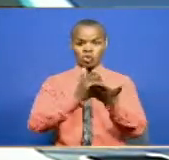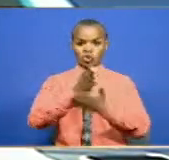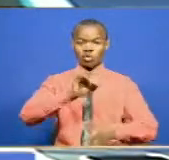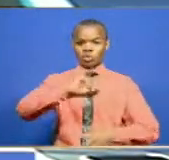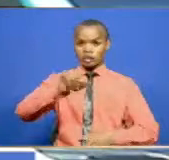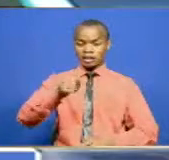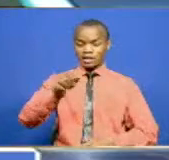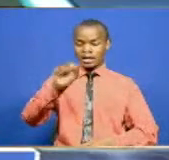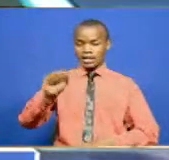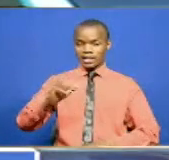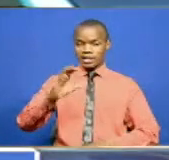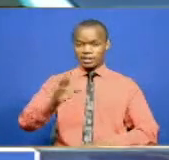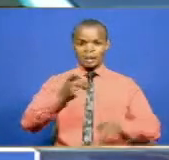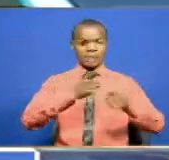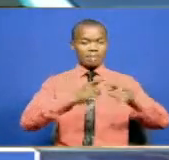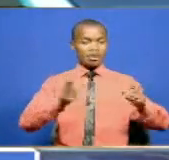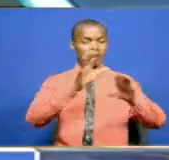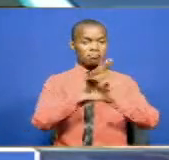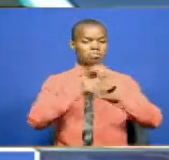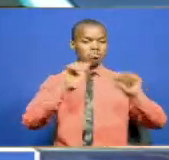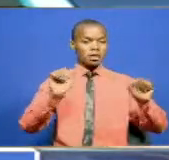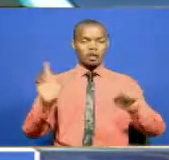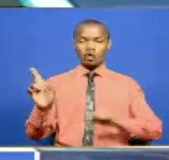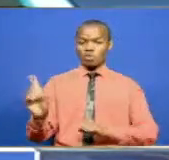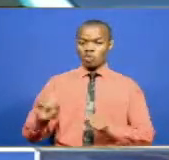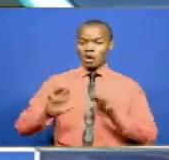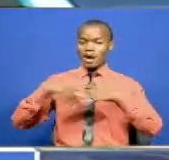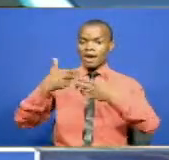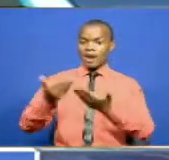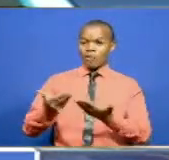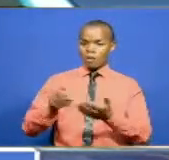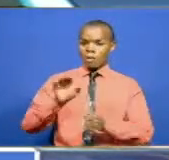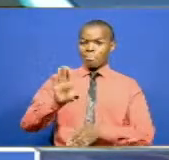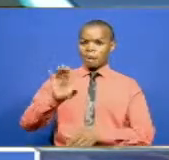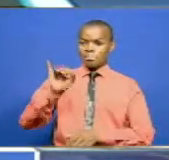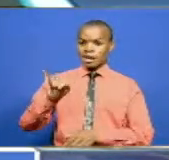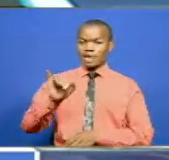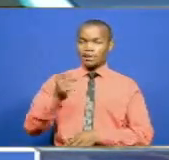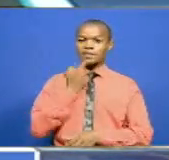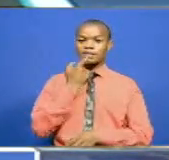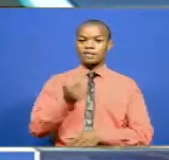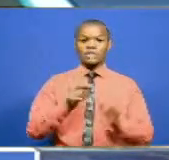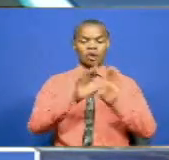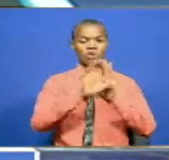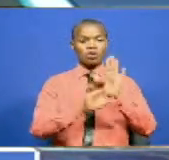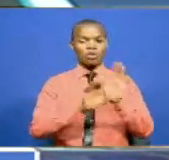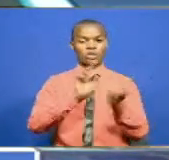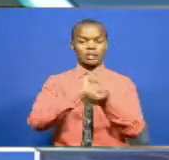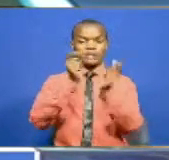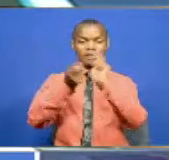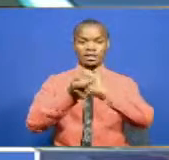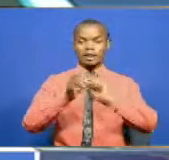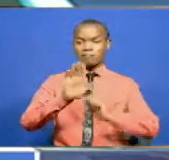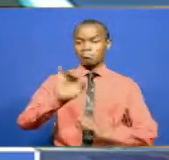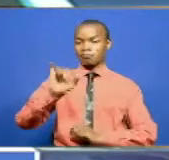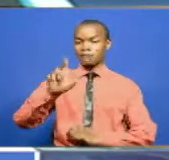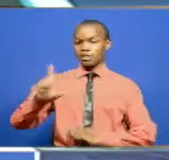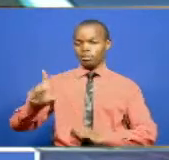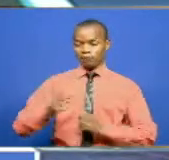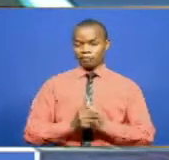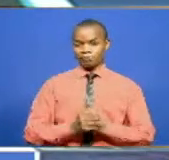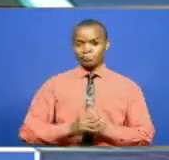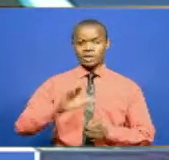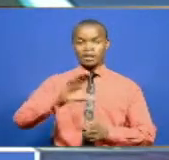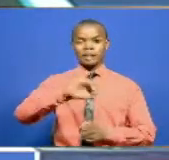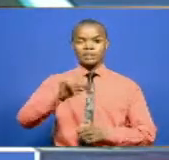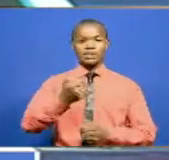and not by the President, as recommended by the Building Bridges Initiative Constitutional Amendment Bill. Maraga claims the proposal